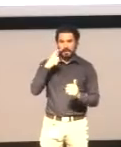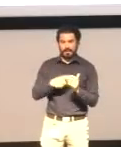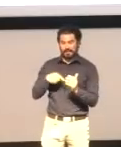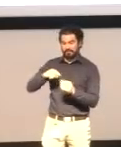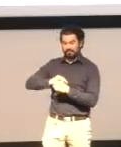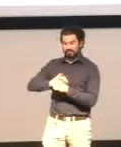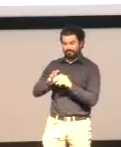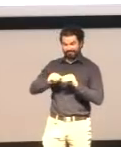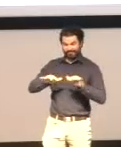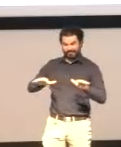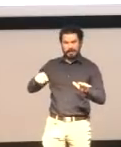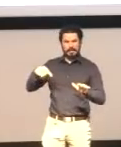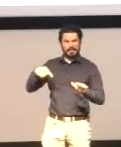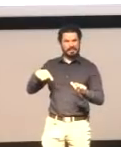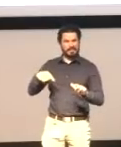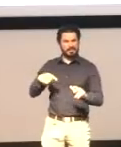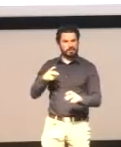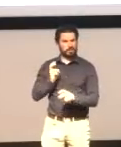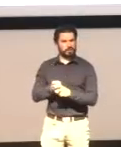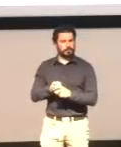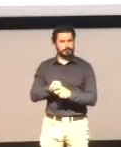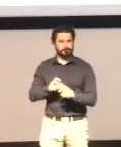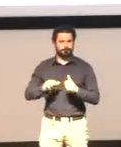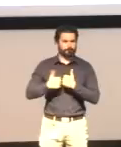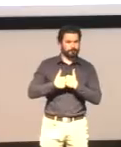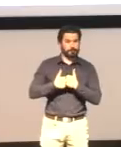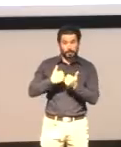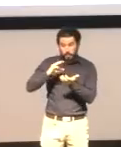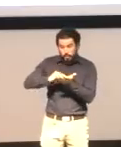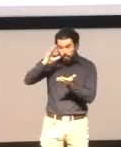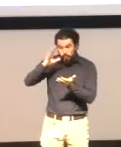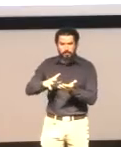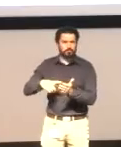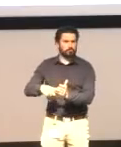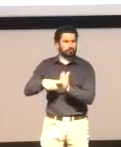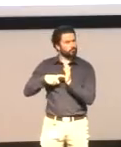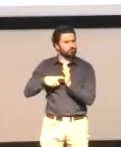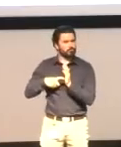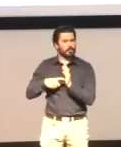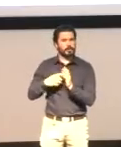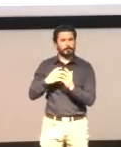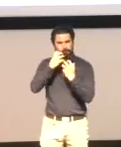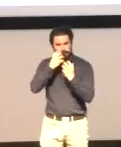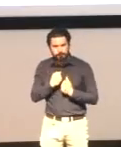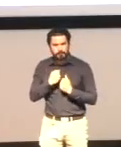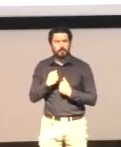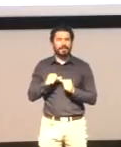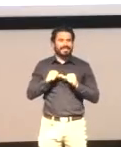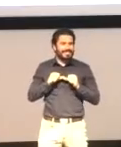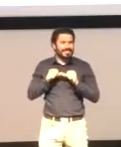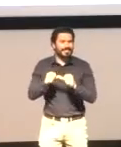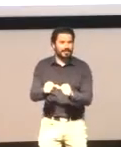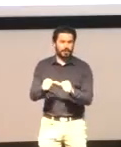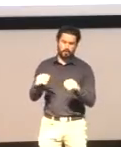unique challenges, but learners are essential to our mission. We continue to provide high quality